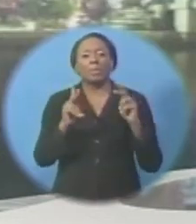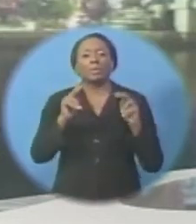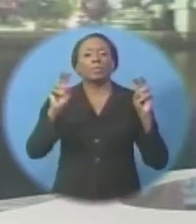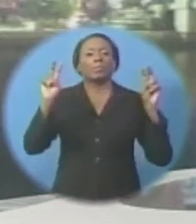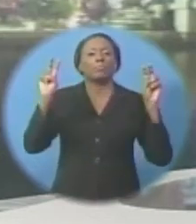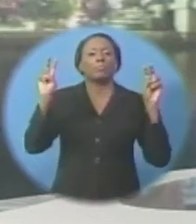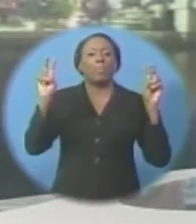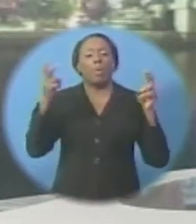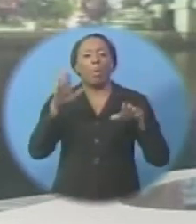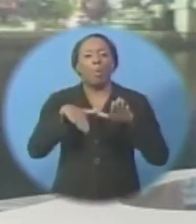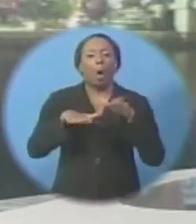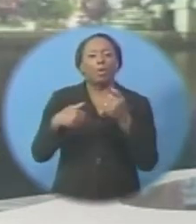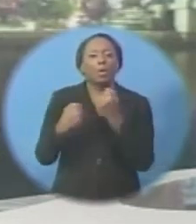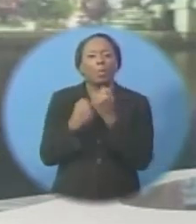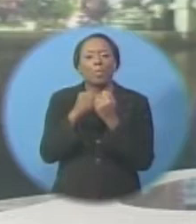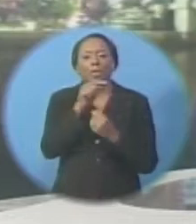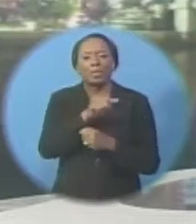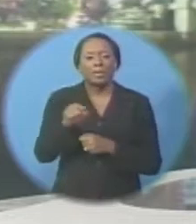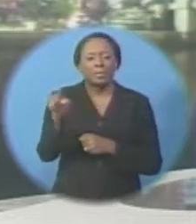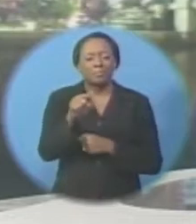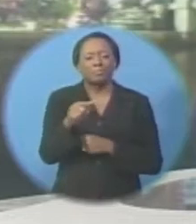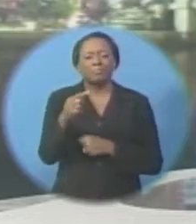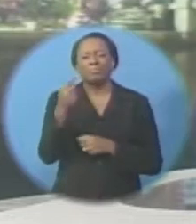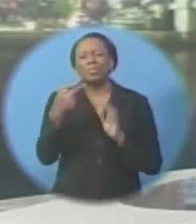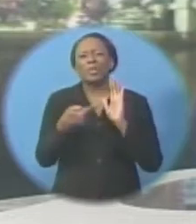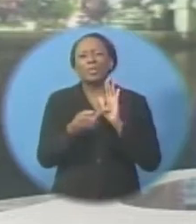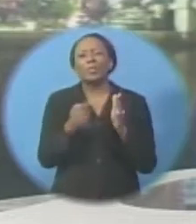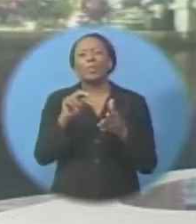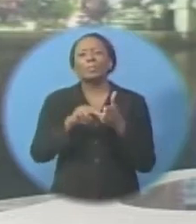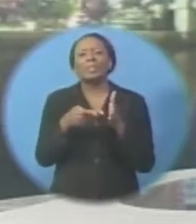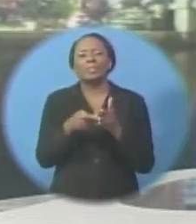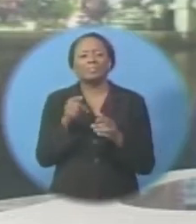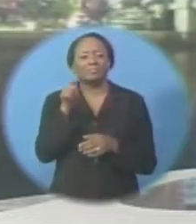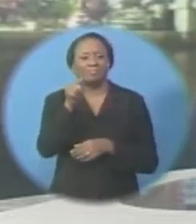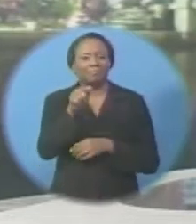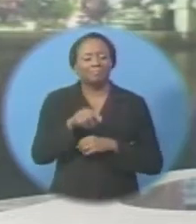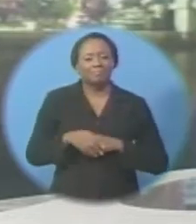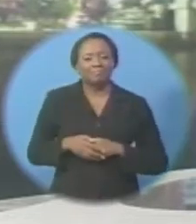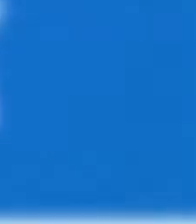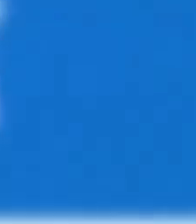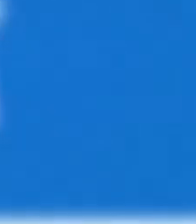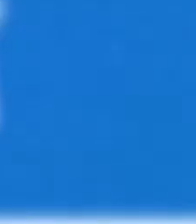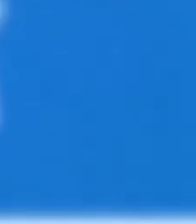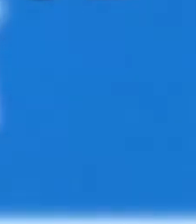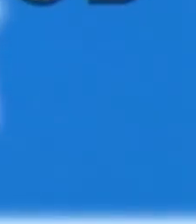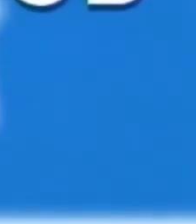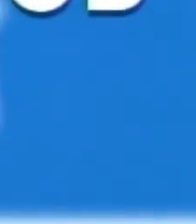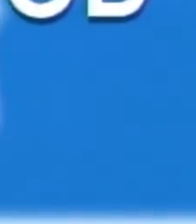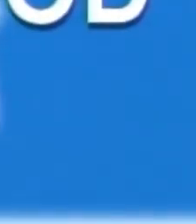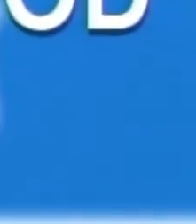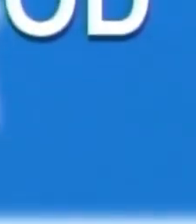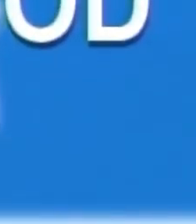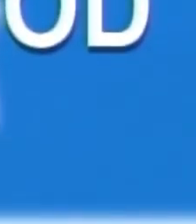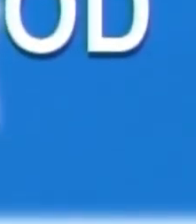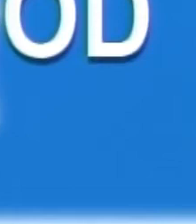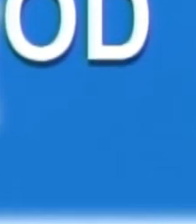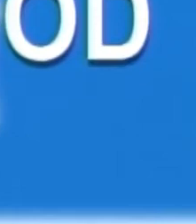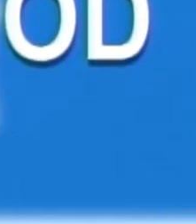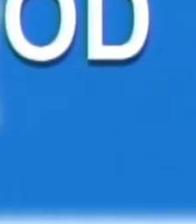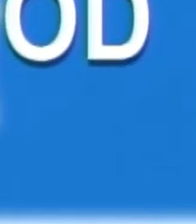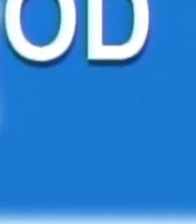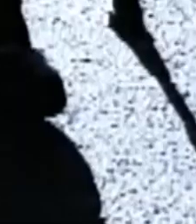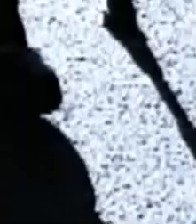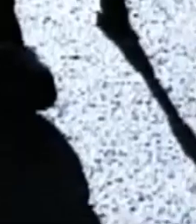in their shoes. In a more literal sense, Lorna Jones reports. The Barbados National Organization of the